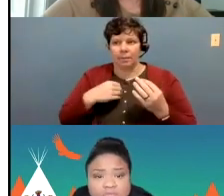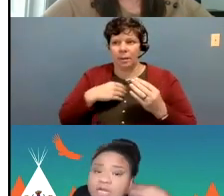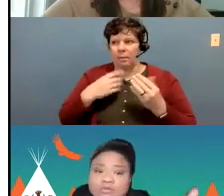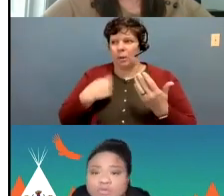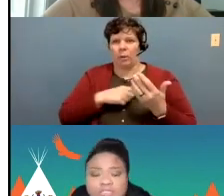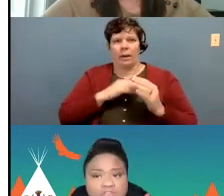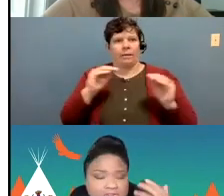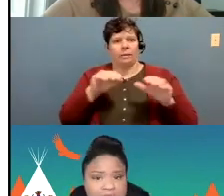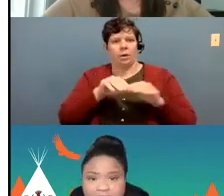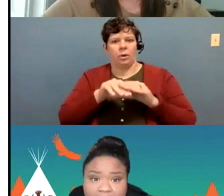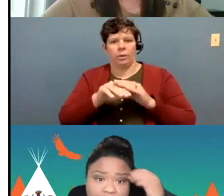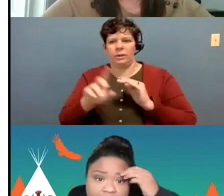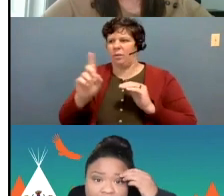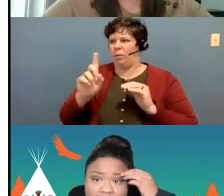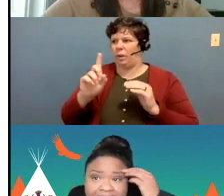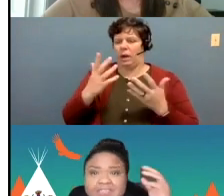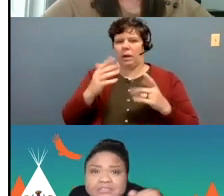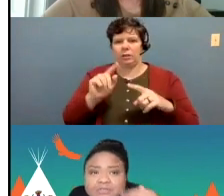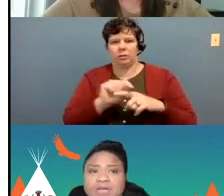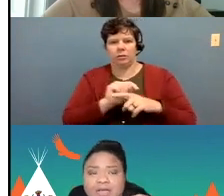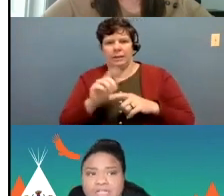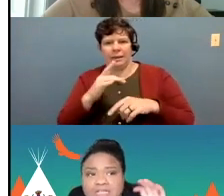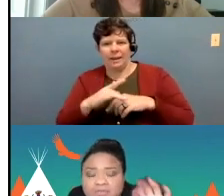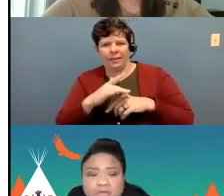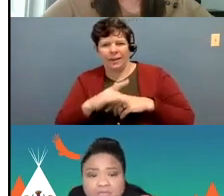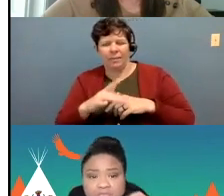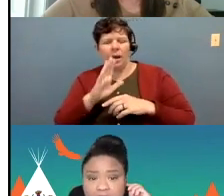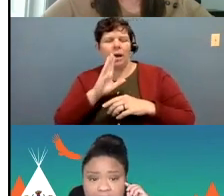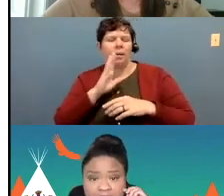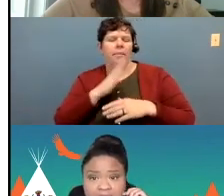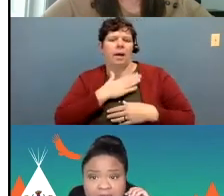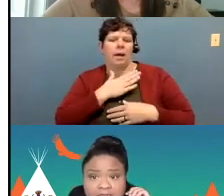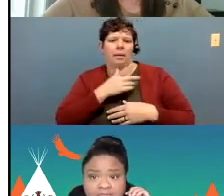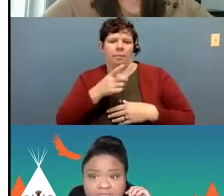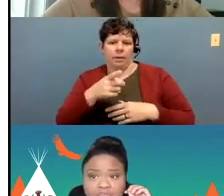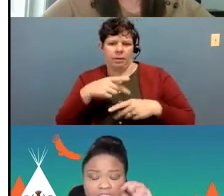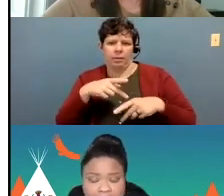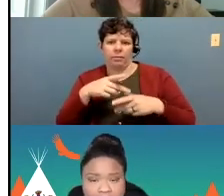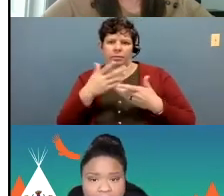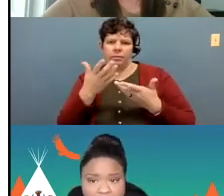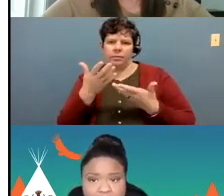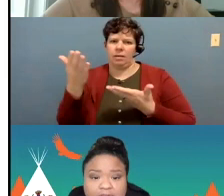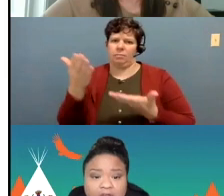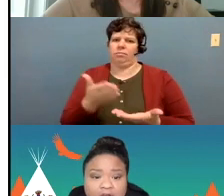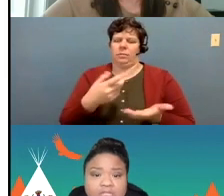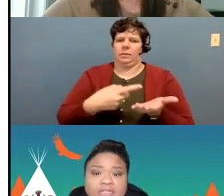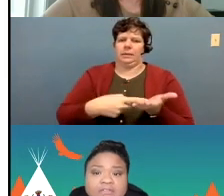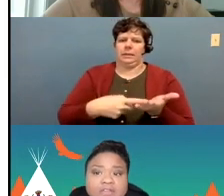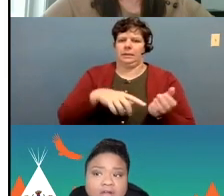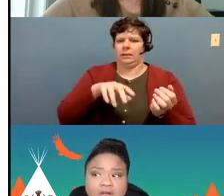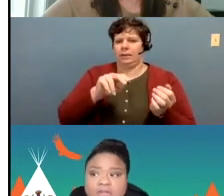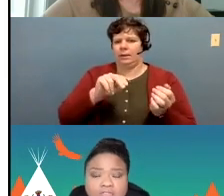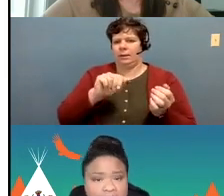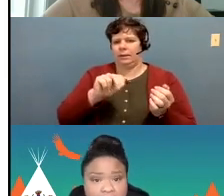is where would this training be available otherwise? So I'm glad that we were able to bring this to this conference, but I hope that if